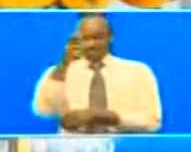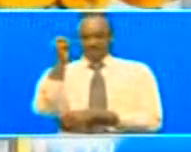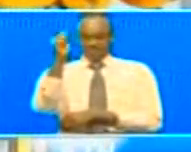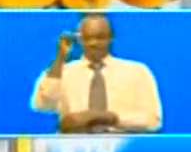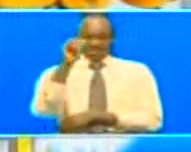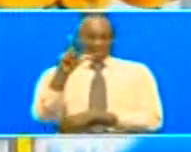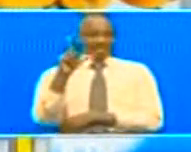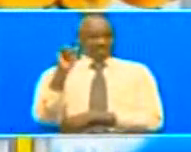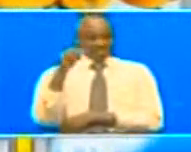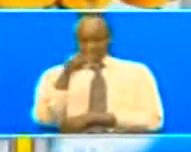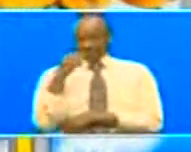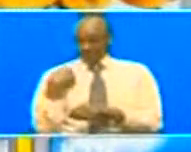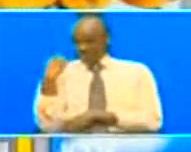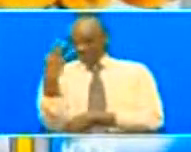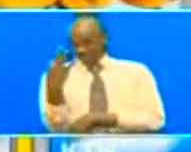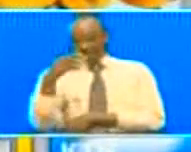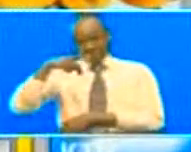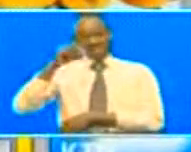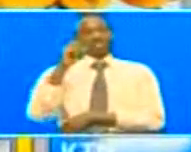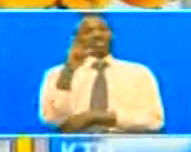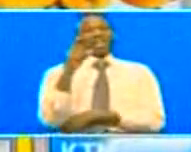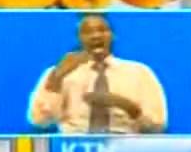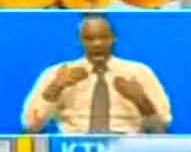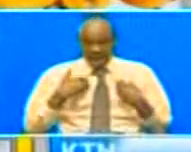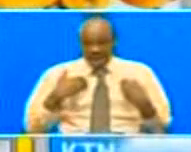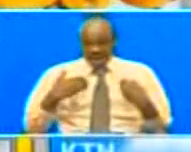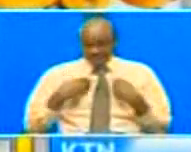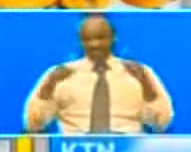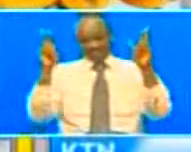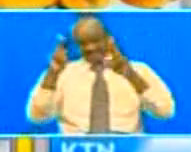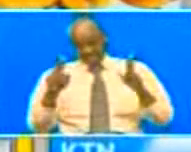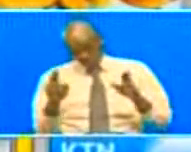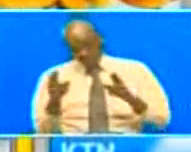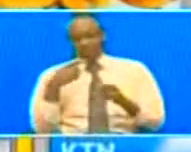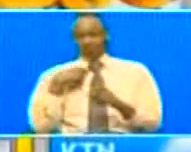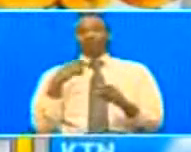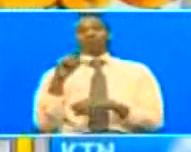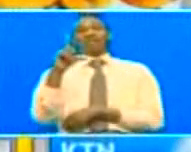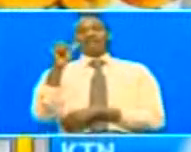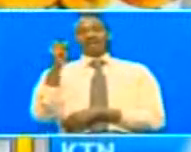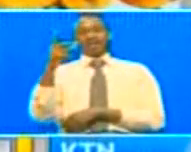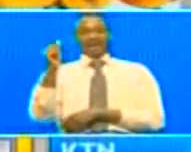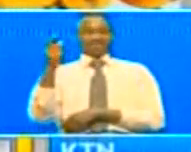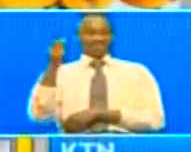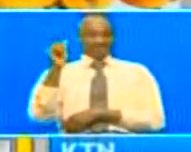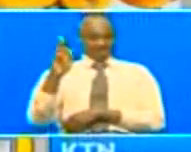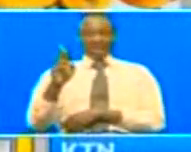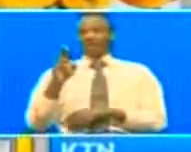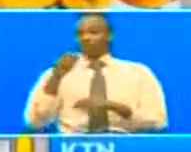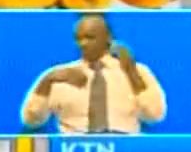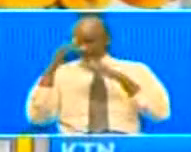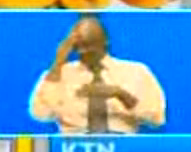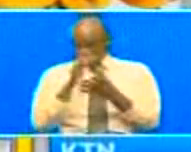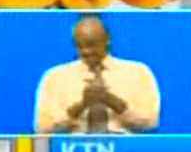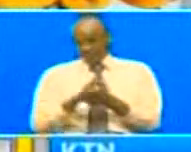lineup. Dr. Sambili holds a PhD in economics and a master's in international trade and development from Lancaster University. He earned his Bachelor of Education